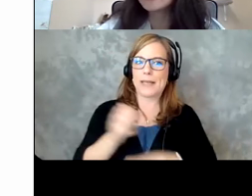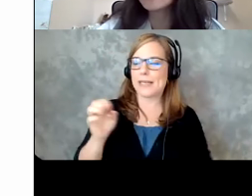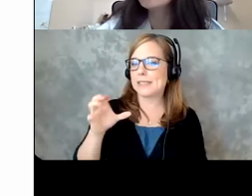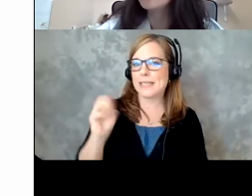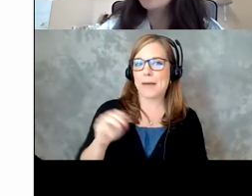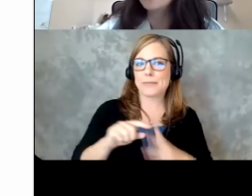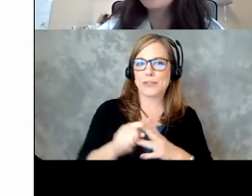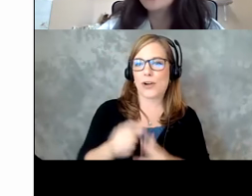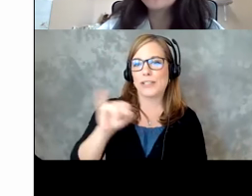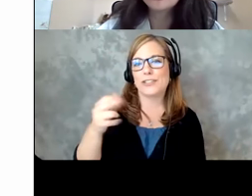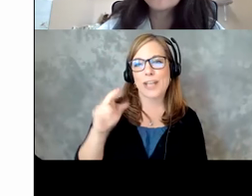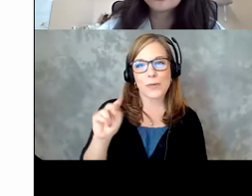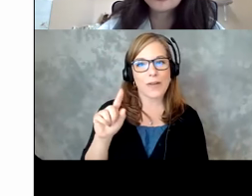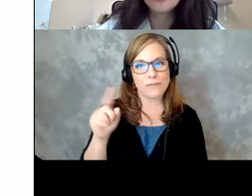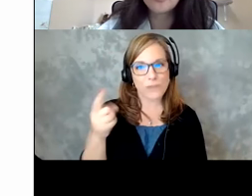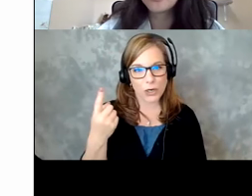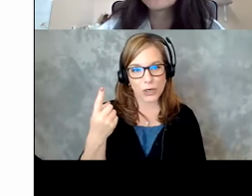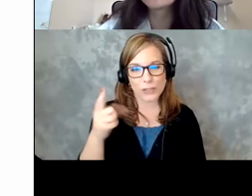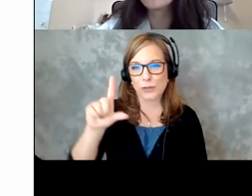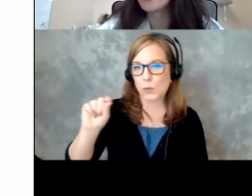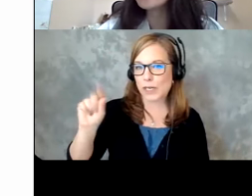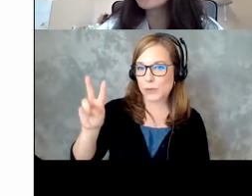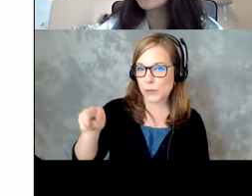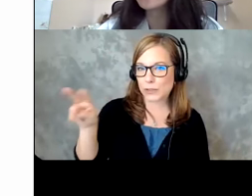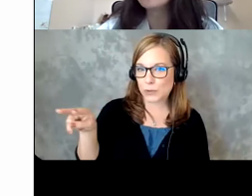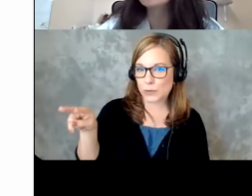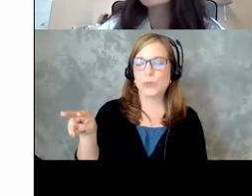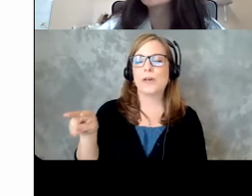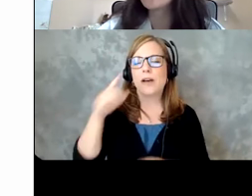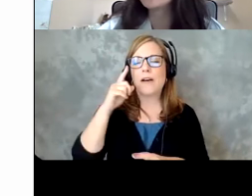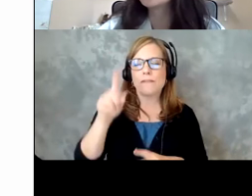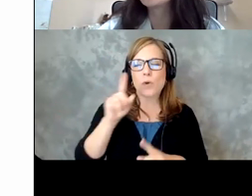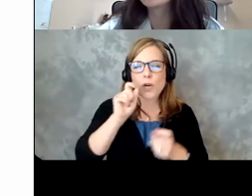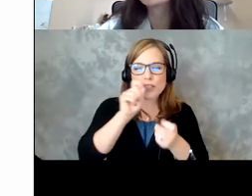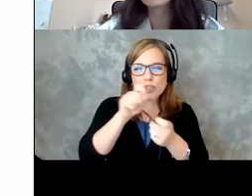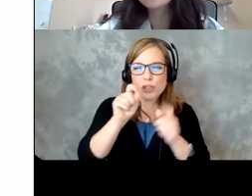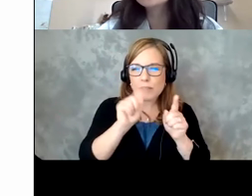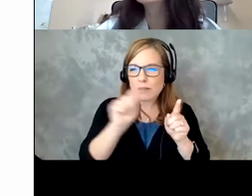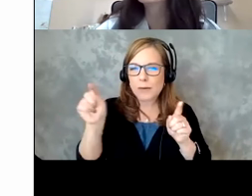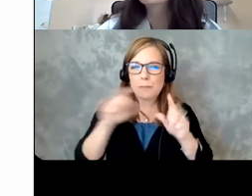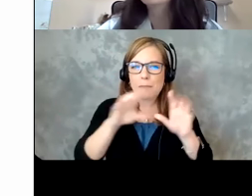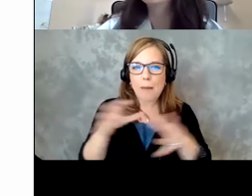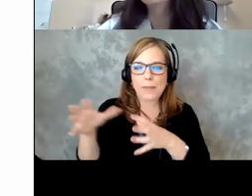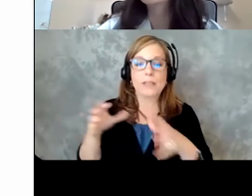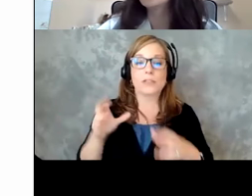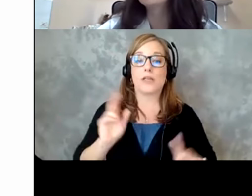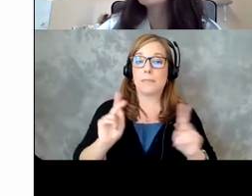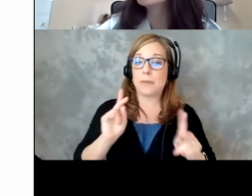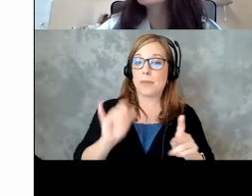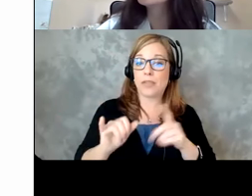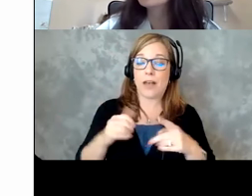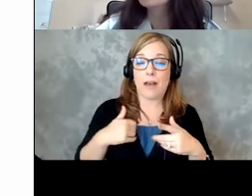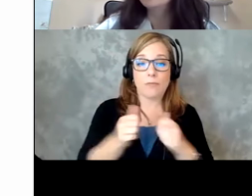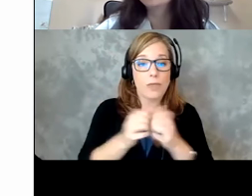1st, 2022. And we did this for certain populations of focus, so individuals and families experiencing homelessness, adult